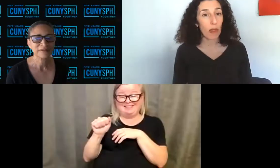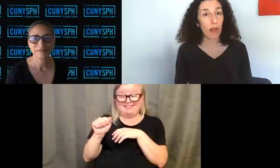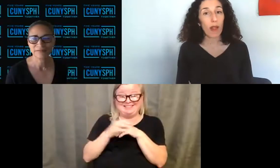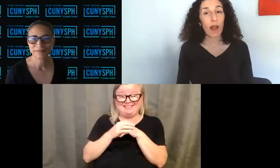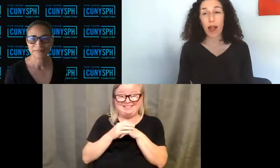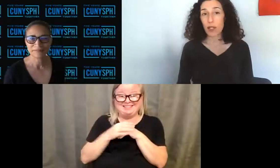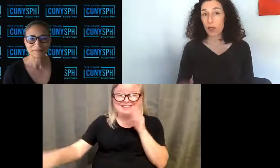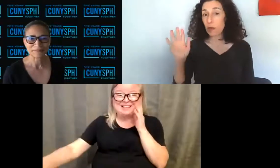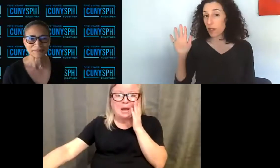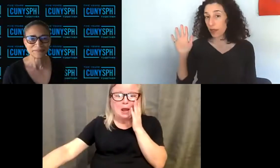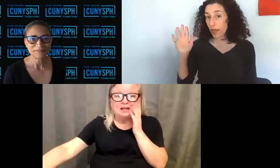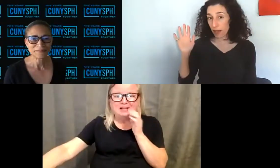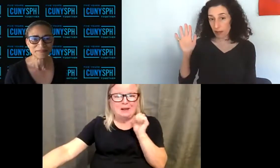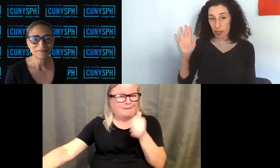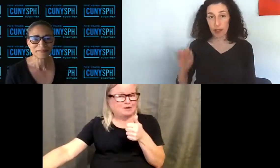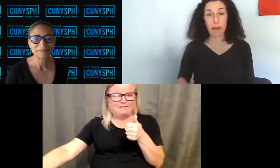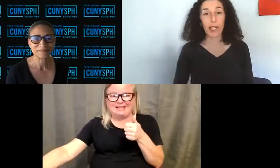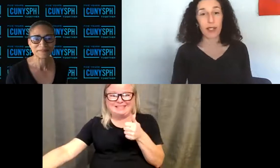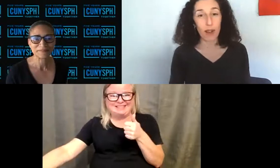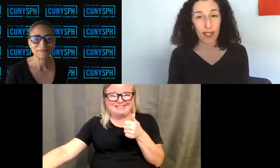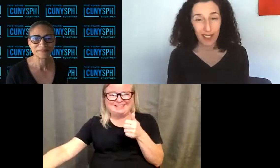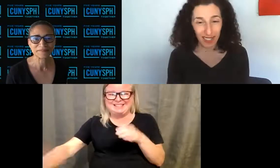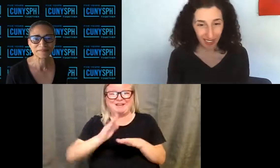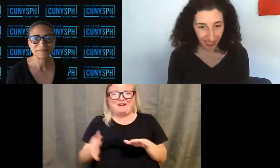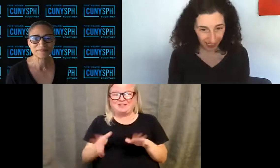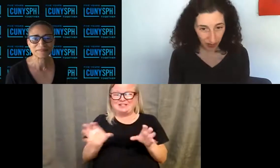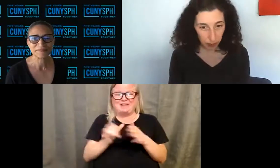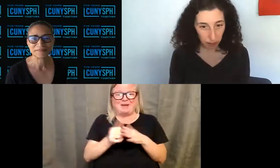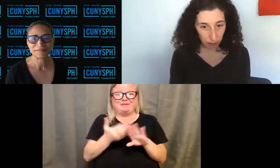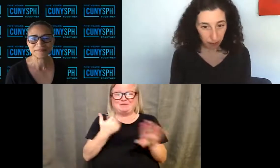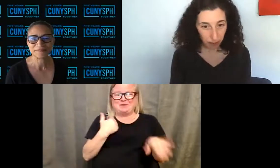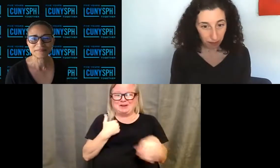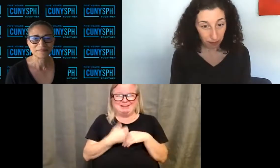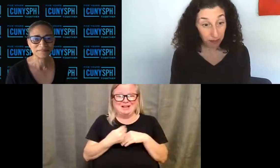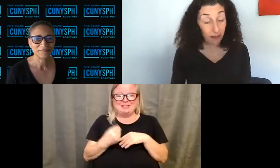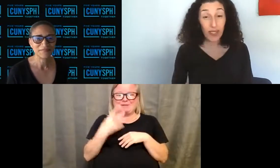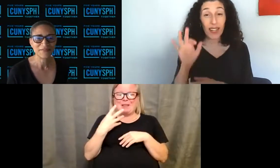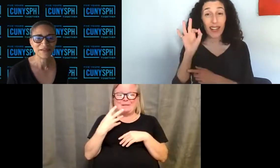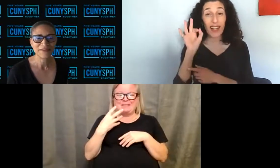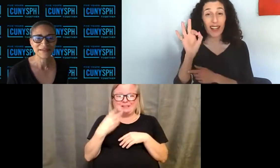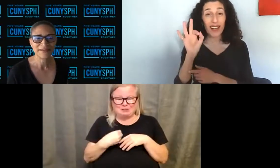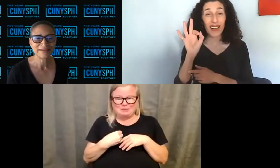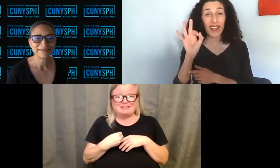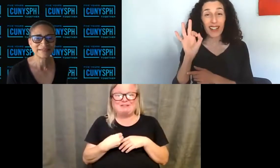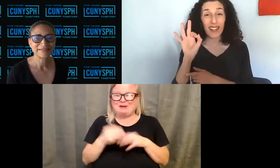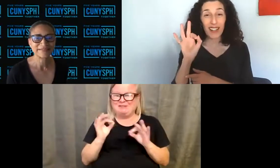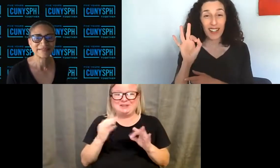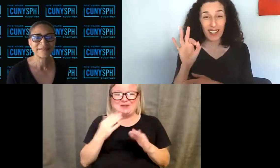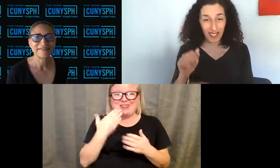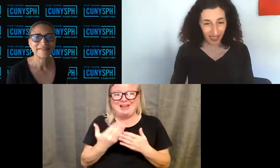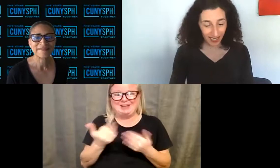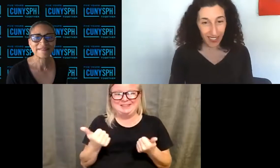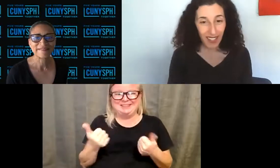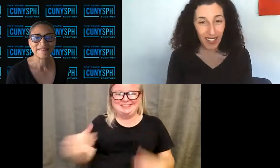Andrea? I can totally do that. I do not. Perfect, because I've never done that before. Spotlight myself, turn myself off.